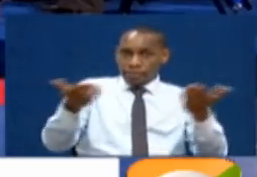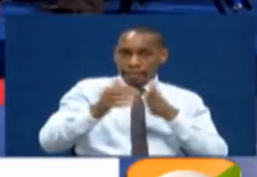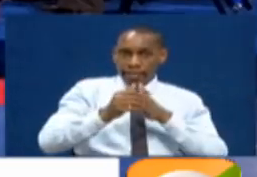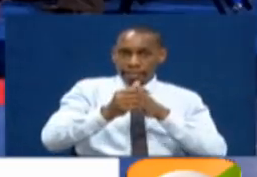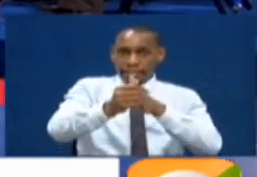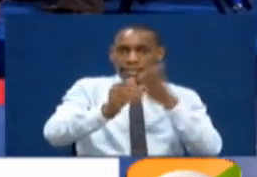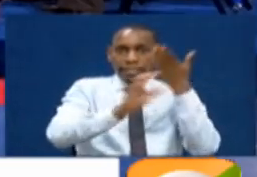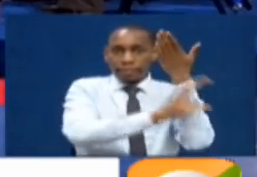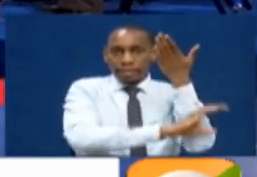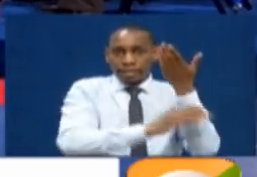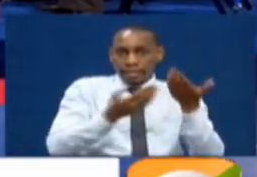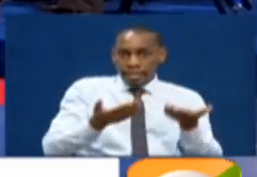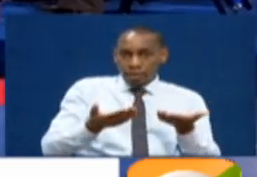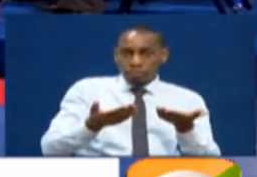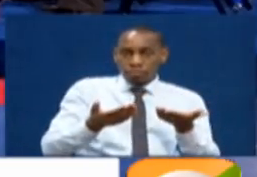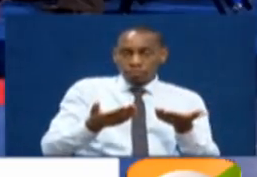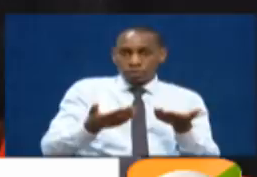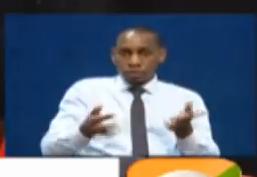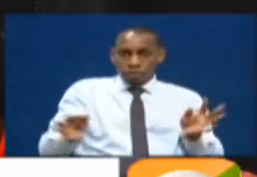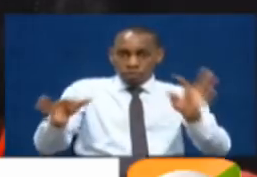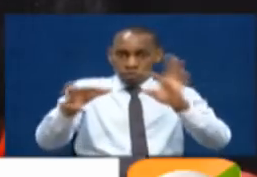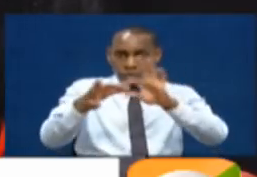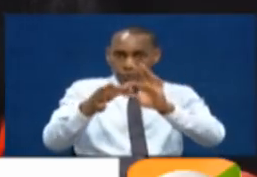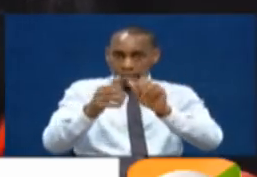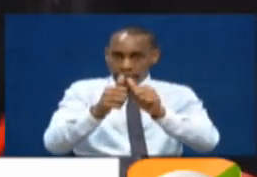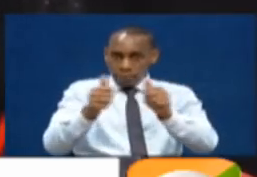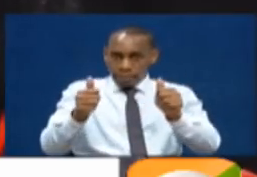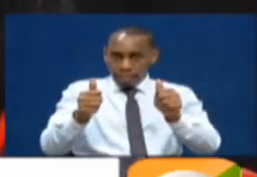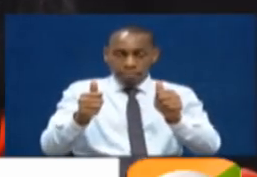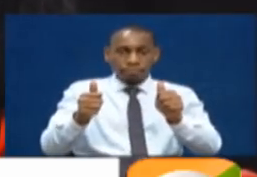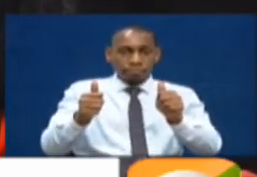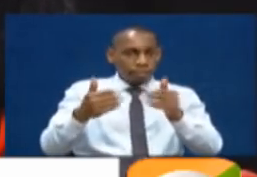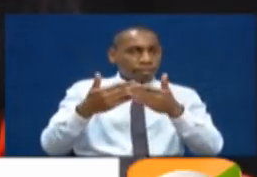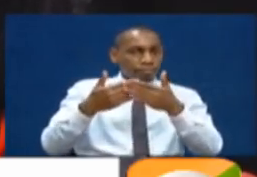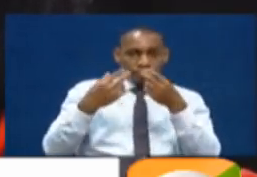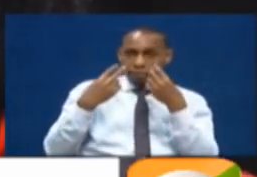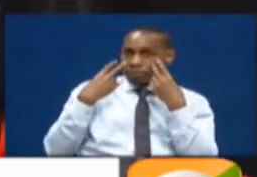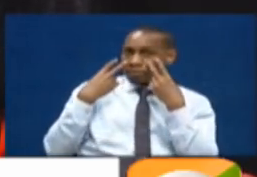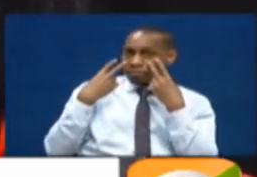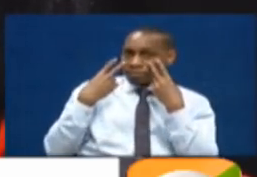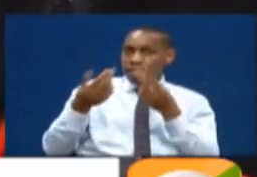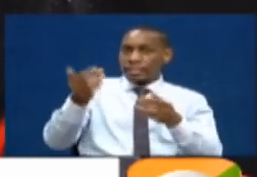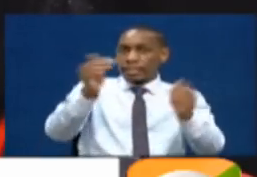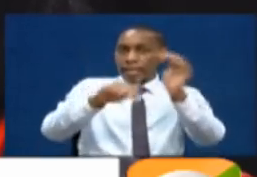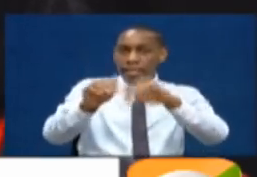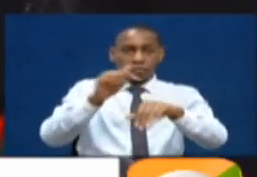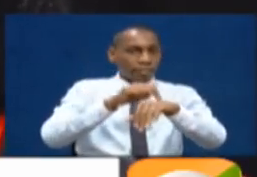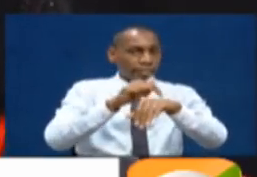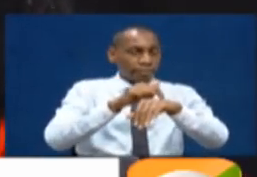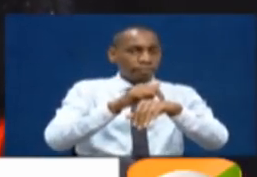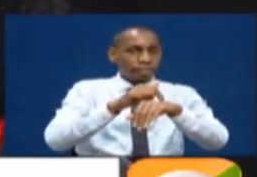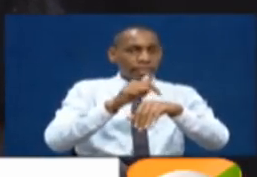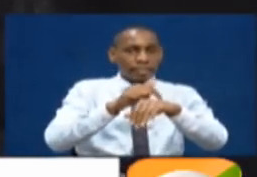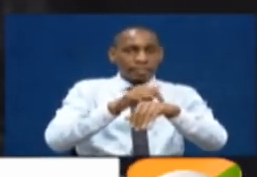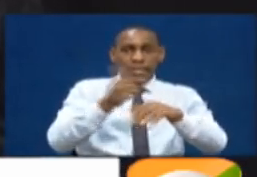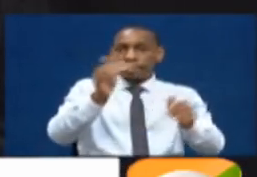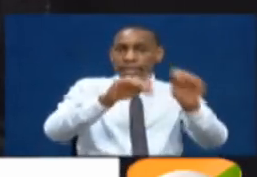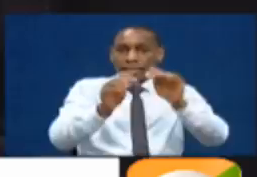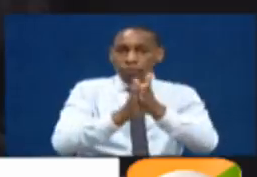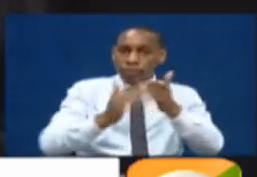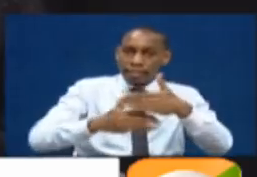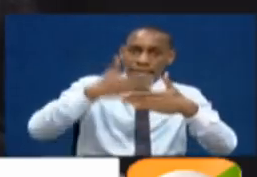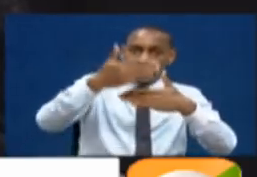this country now become more cohesive. We have had elections periods, or within the electioneering period and even